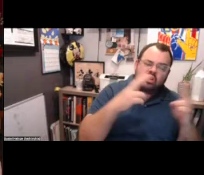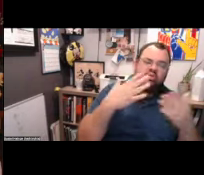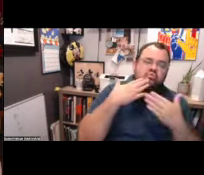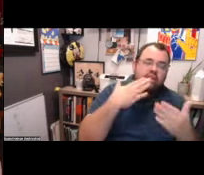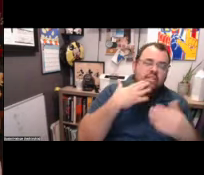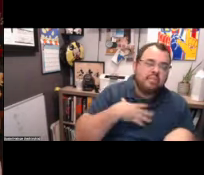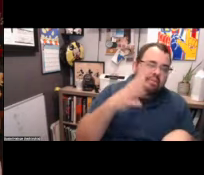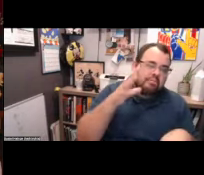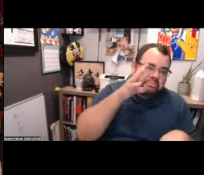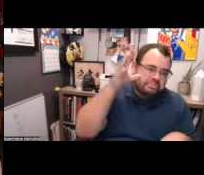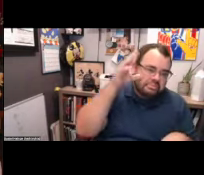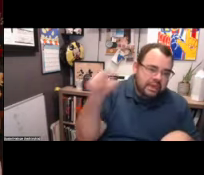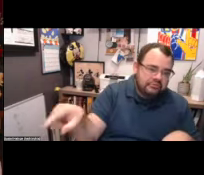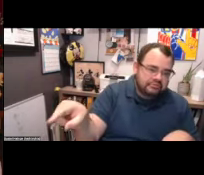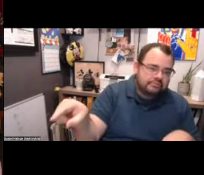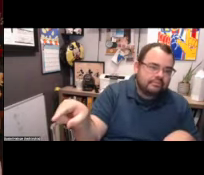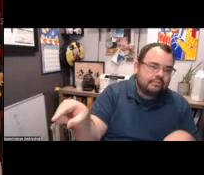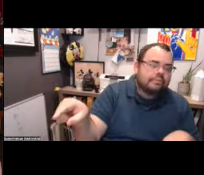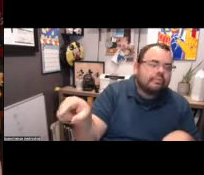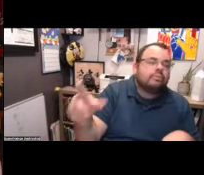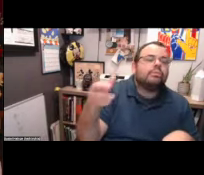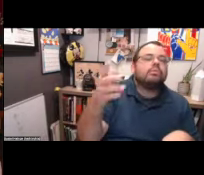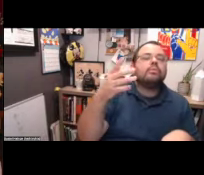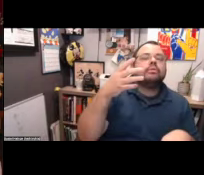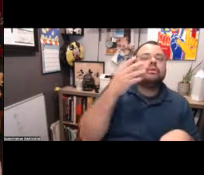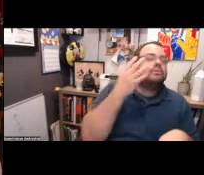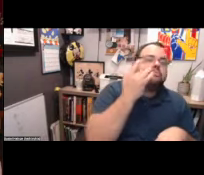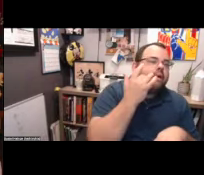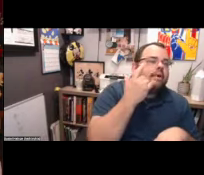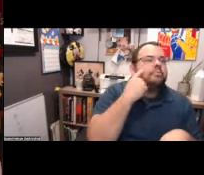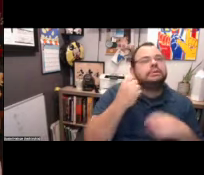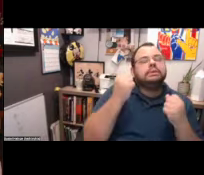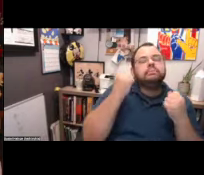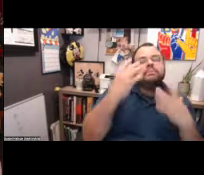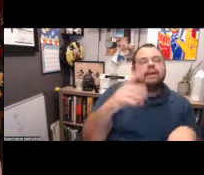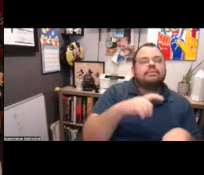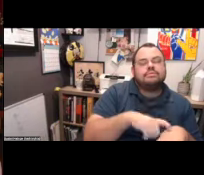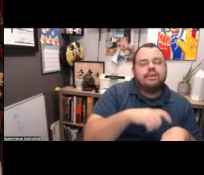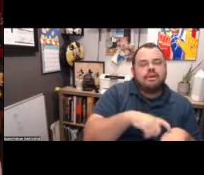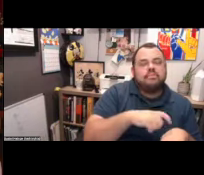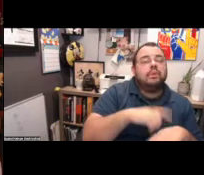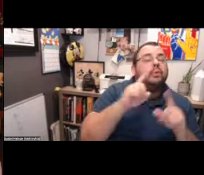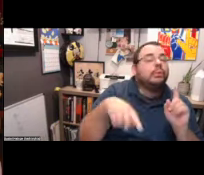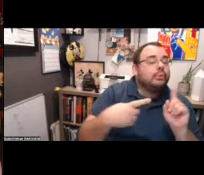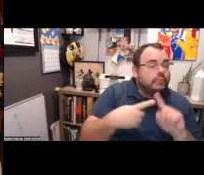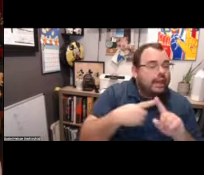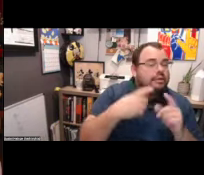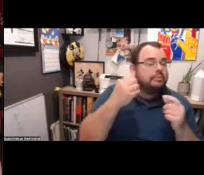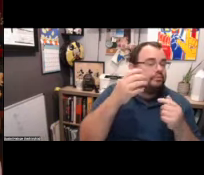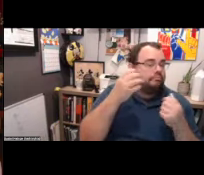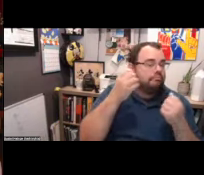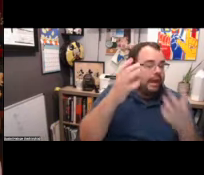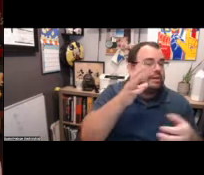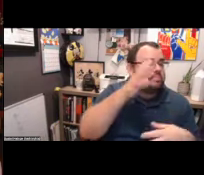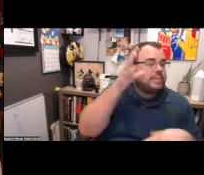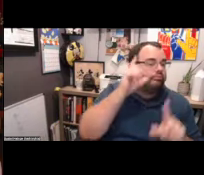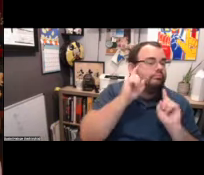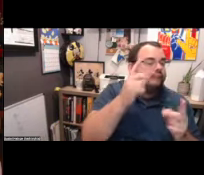So I was very, very grateful that my parents, because so often